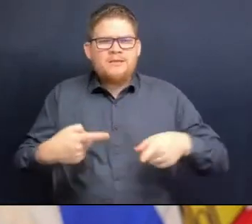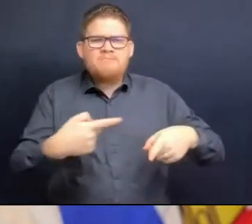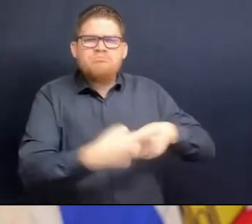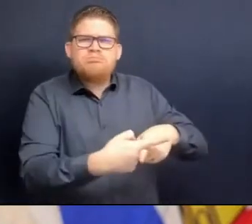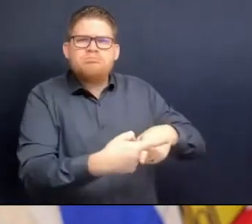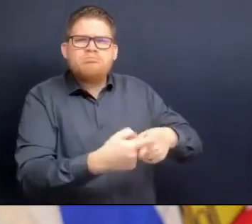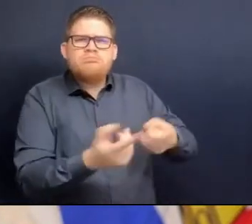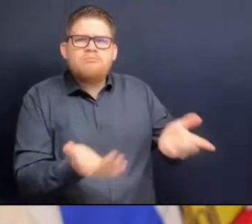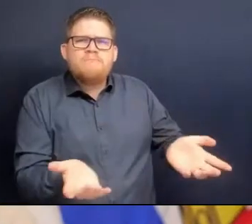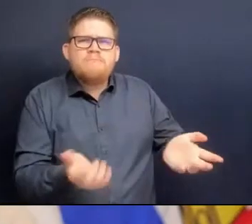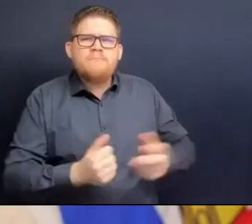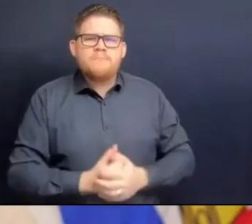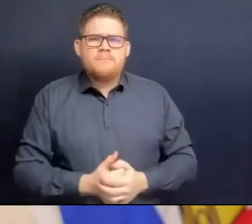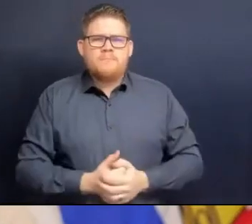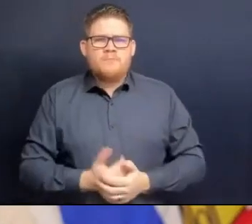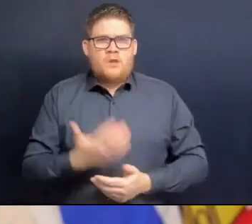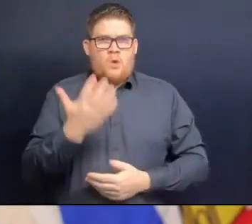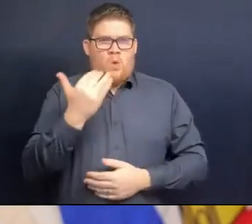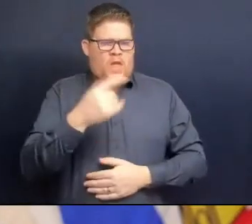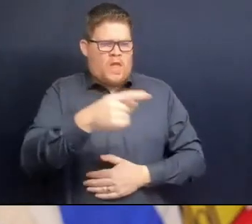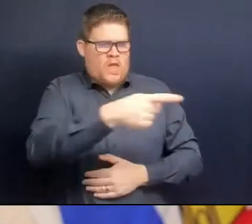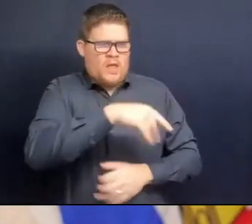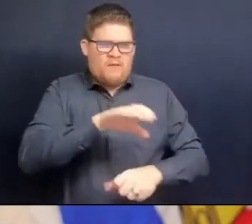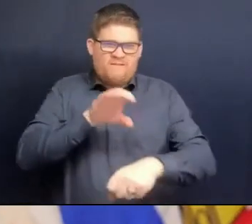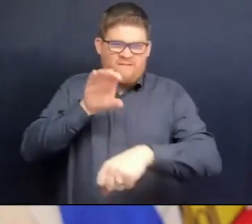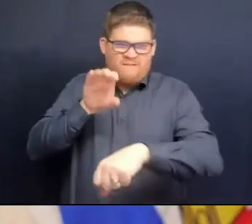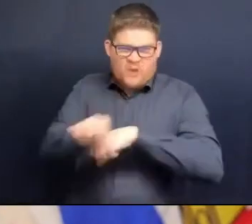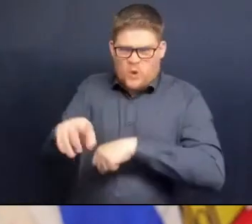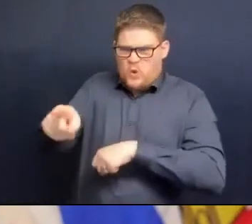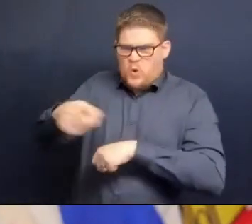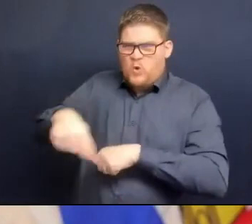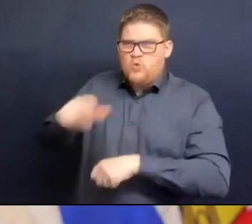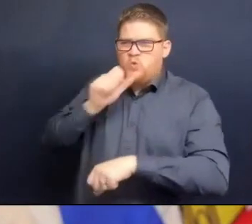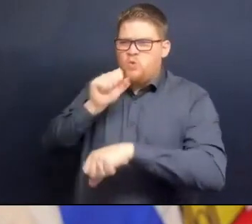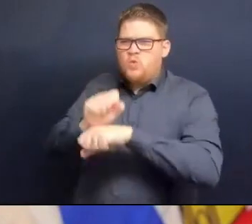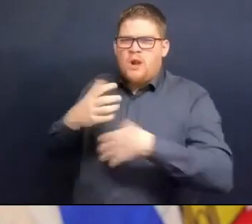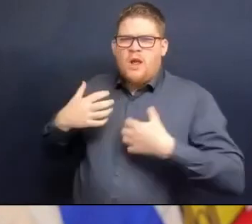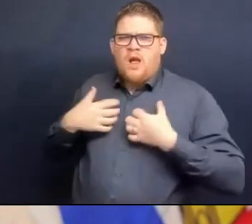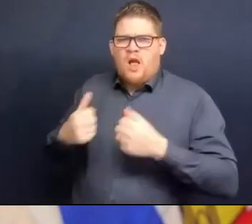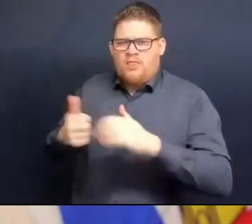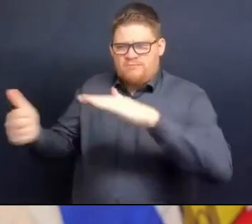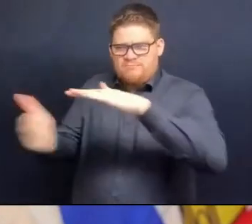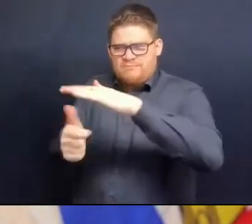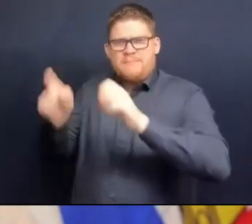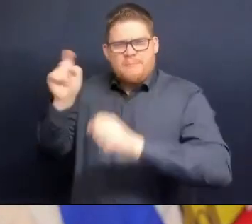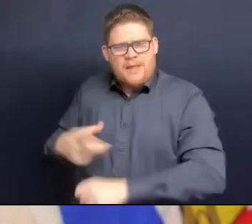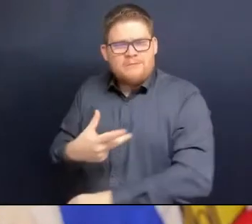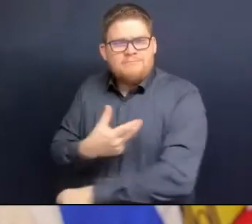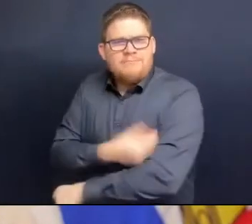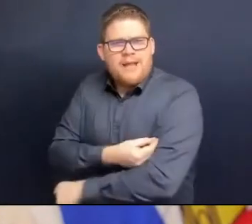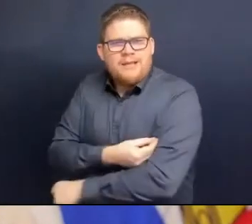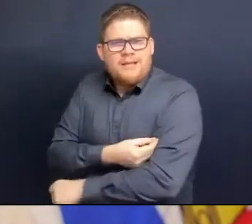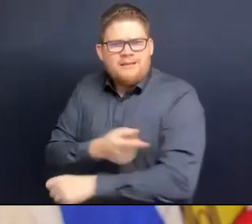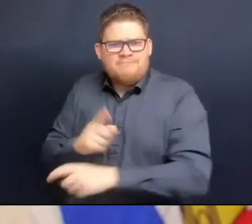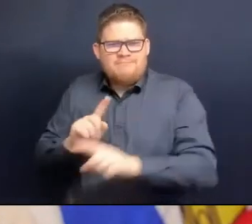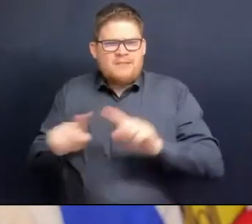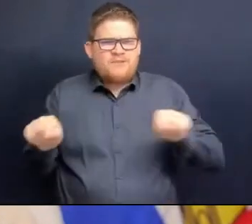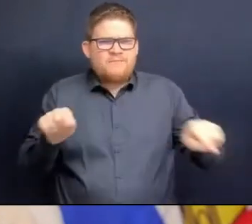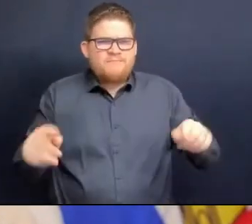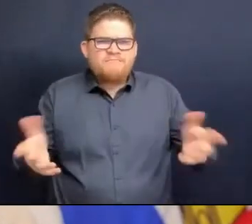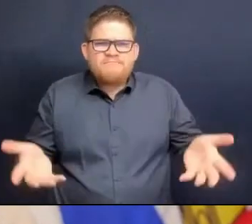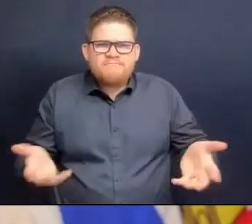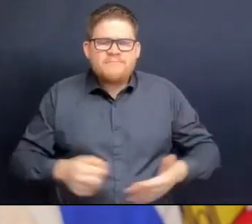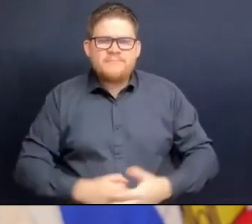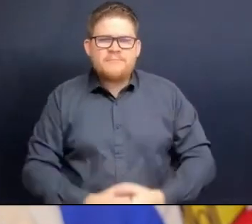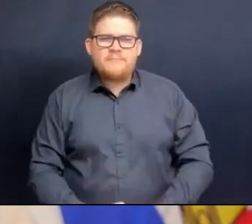continuing mandates, not just for workers, but for the general public? And then just if hopefully some nuts and bolts on exactly